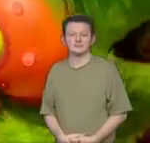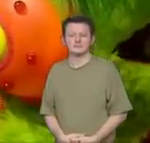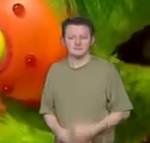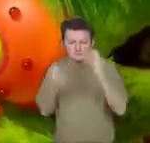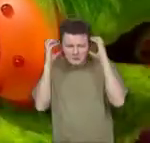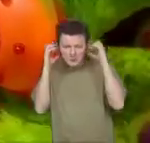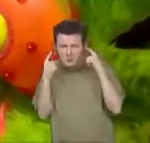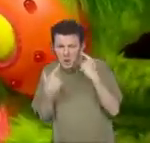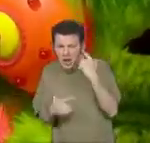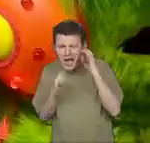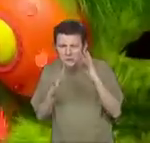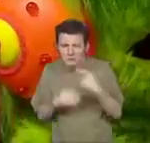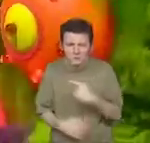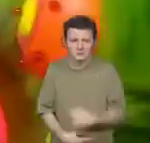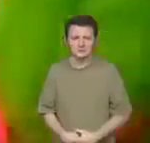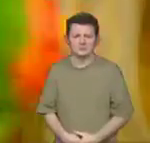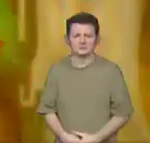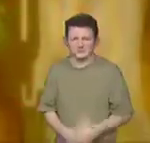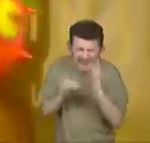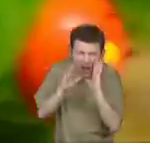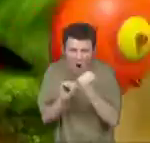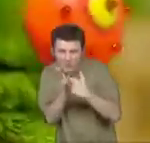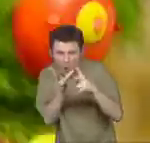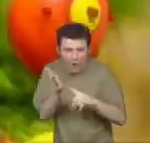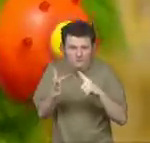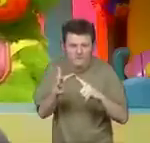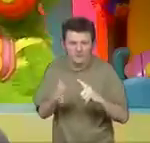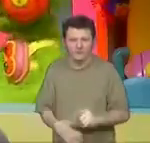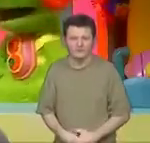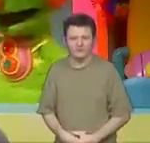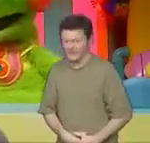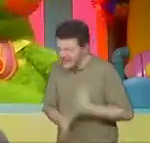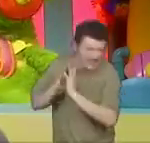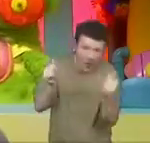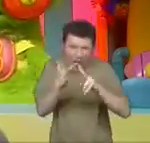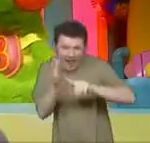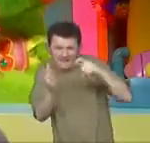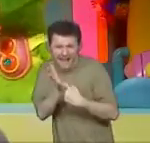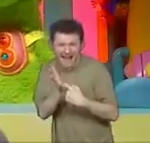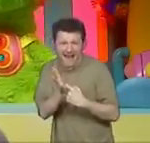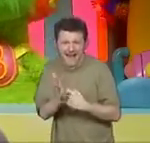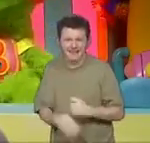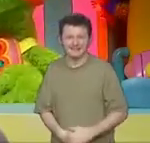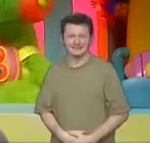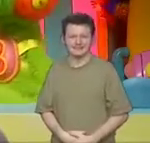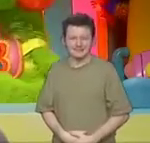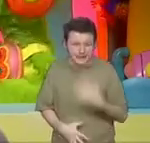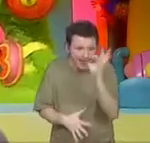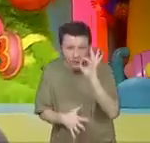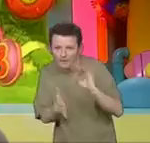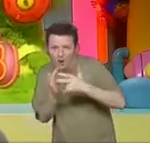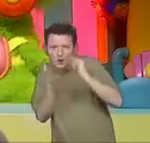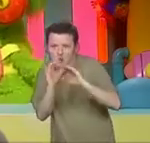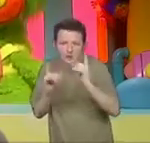Hoople doop groove! Hoople doop either. Have you thought of a question for today's Hoob